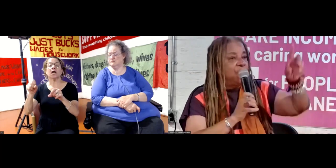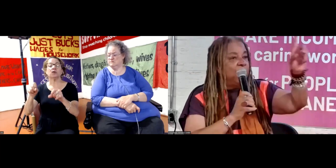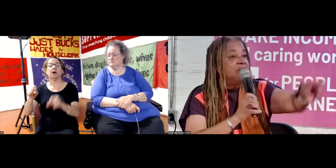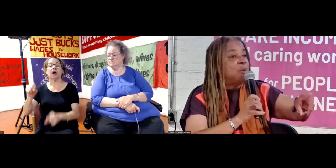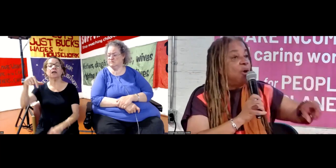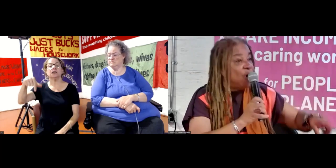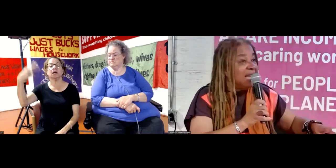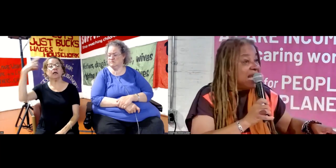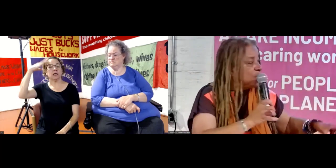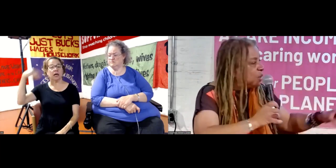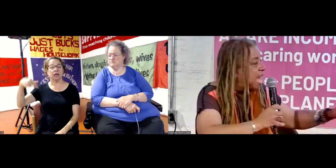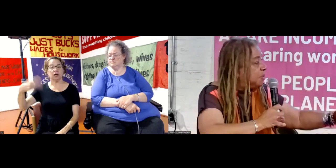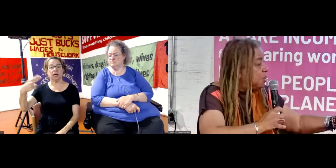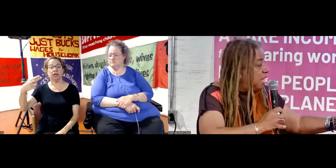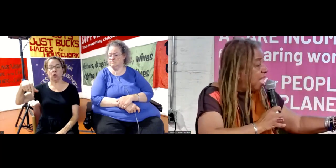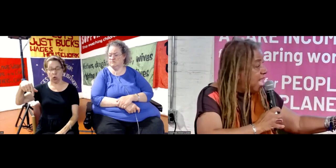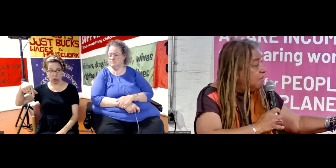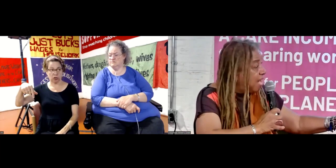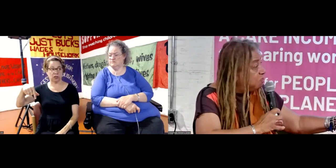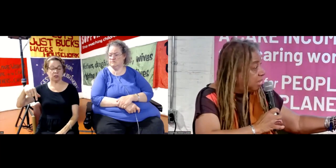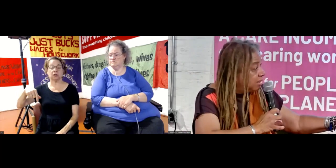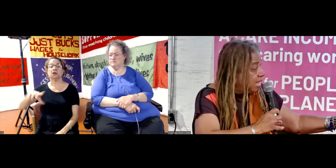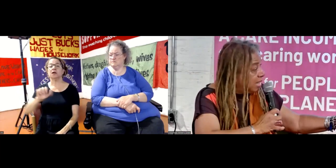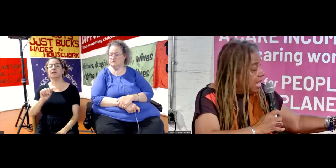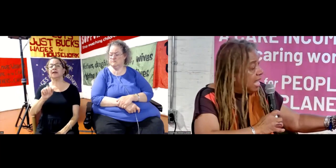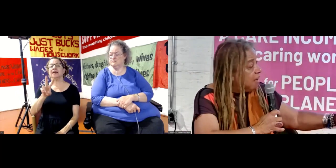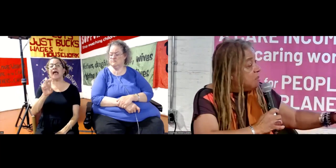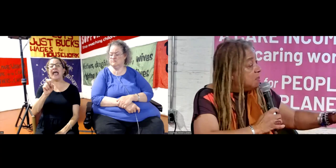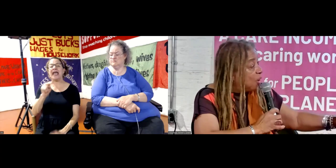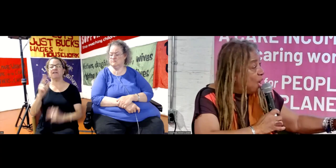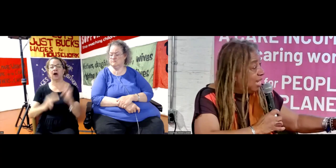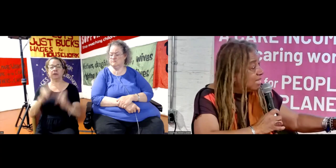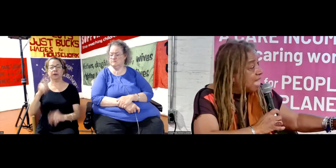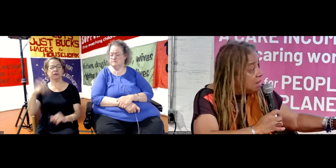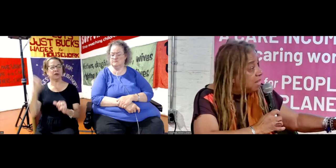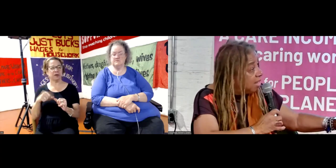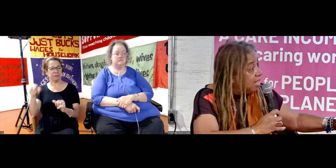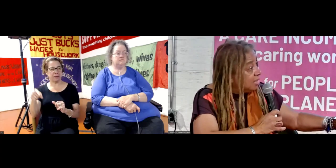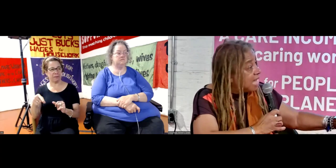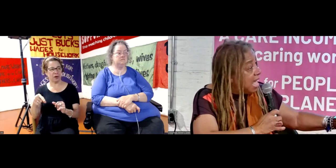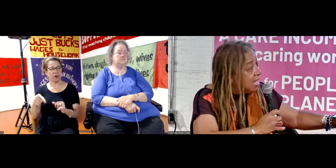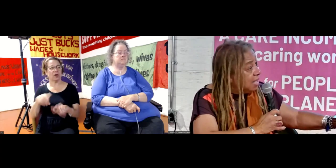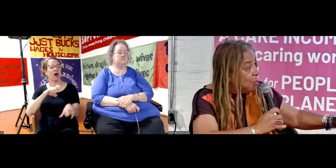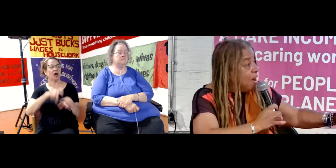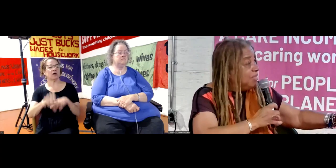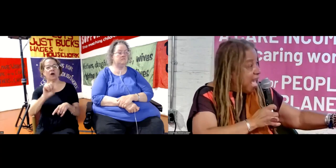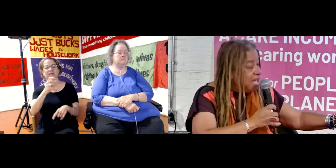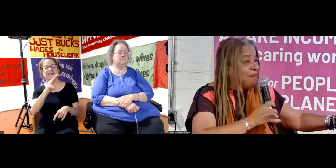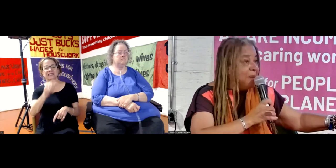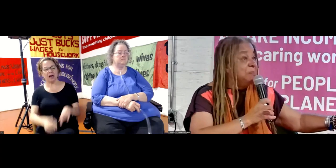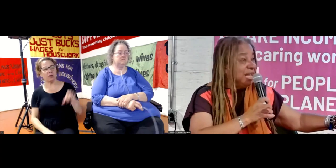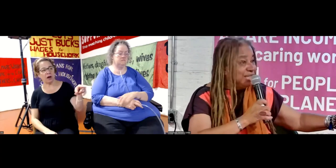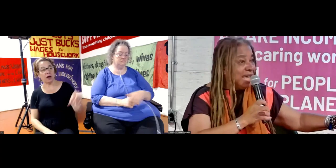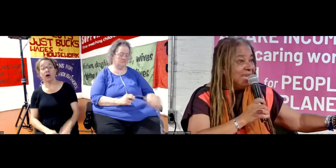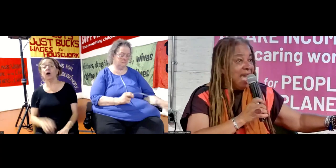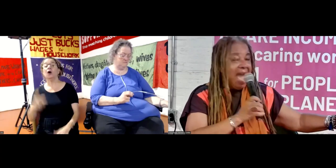of where they were organizing, which happened to be in the Avon building. And I remember calling Selma saying, we're in the